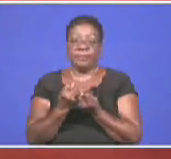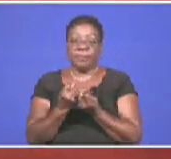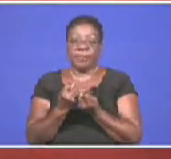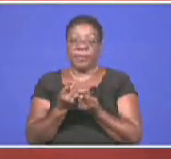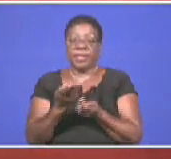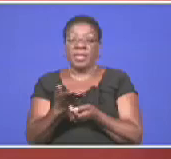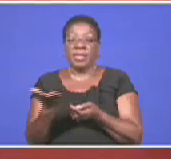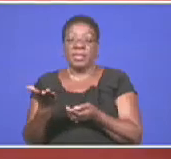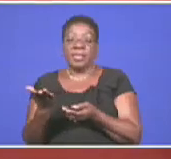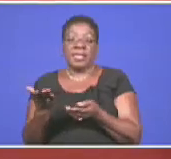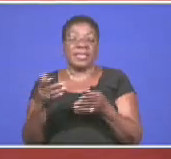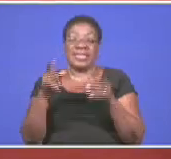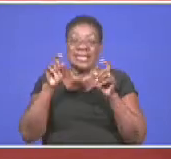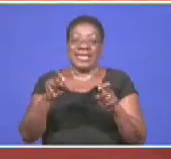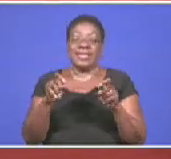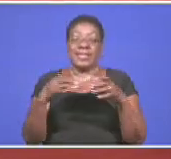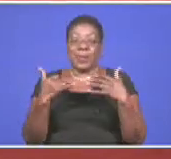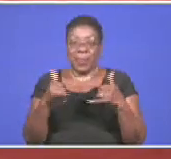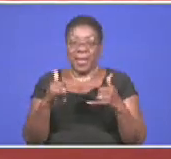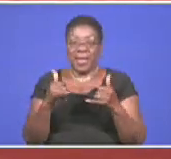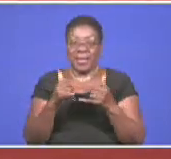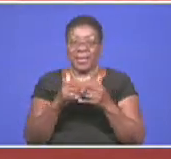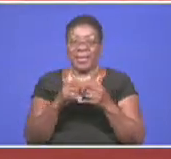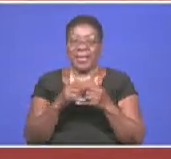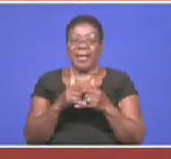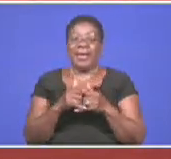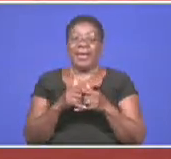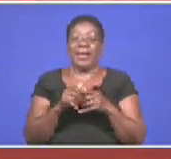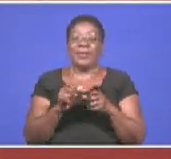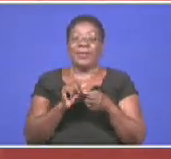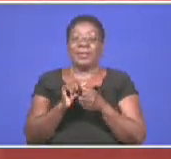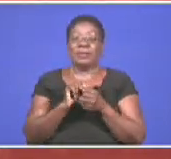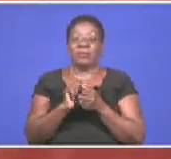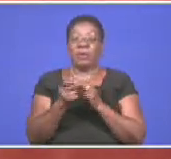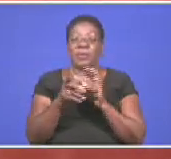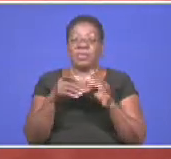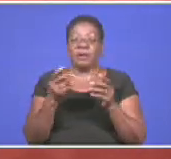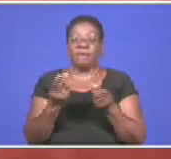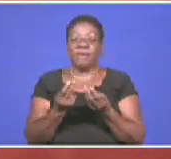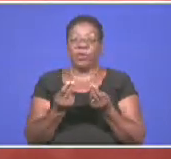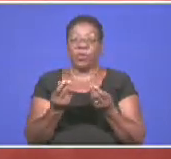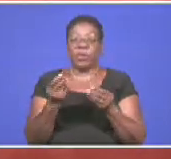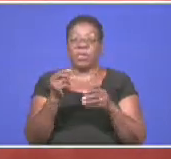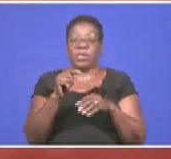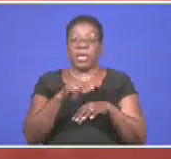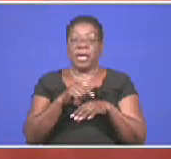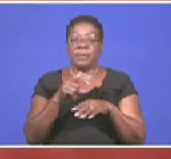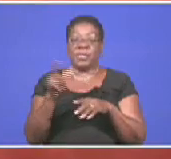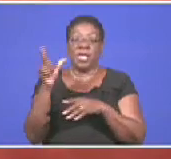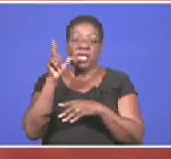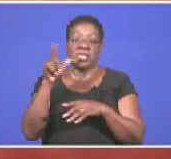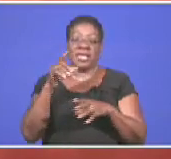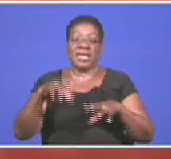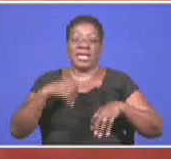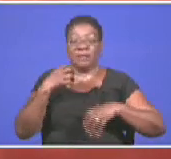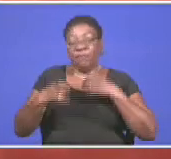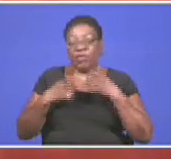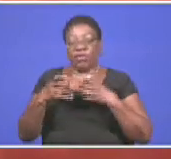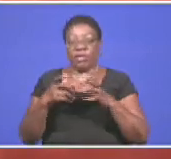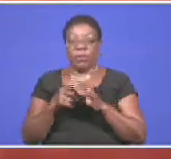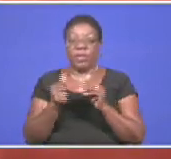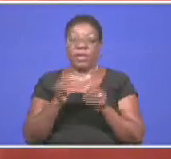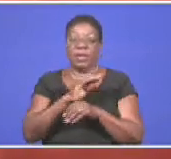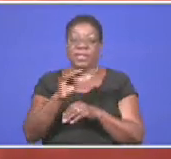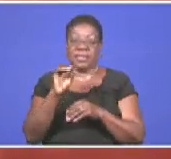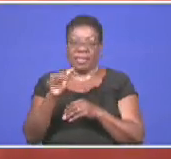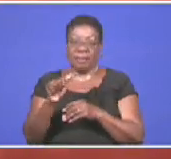these guys just need to play. I mean, we scrimmaged a couple of times, and LaShawn gets frustrated with herself, and I'm like, look, you're